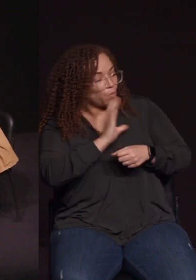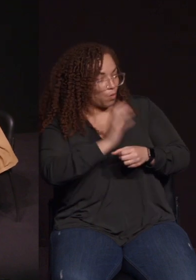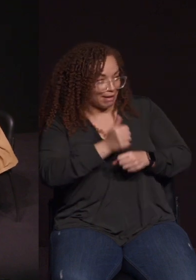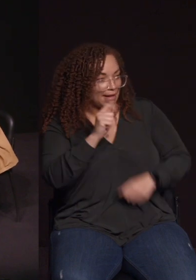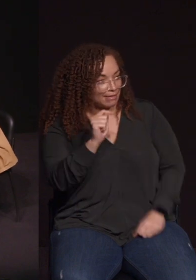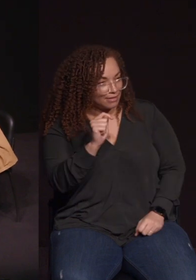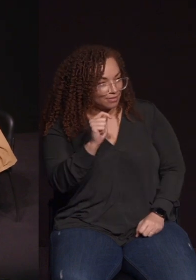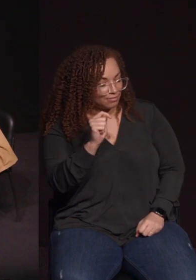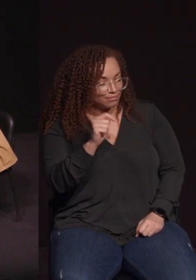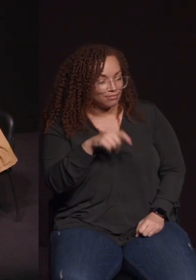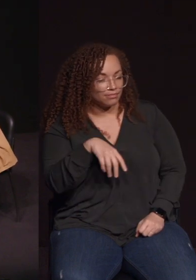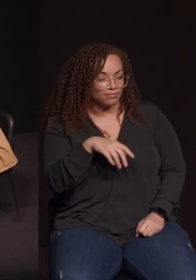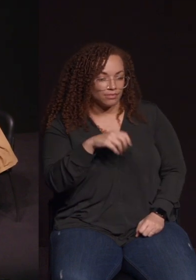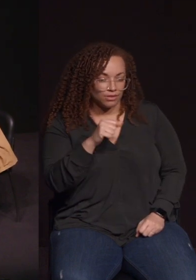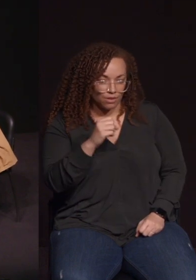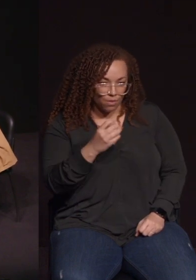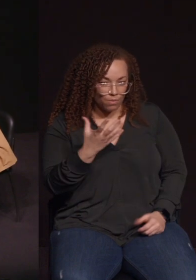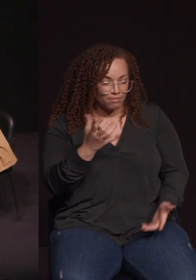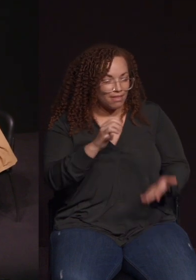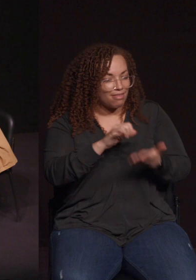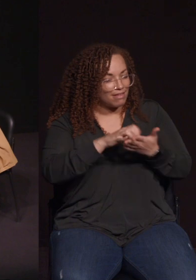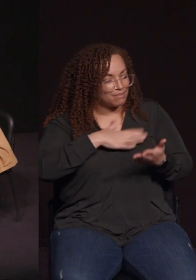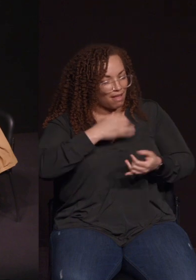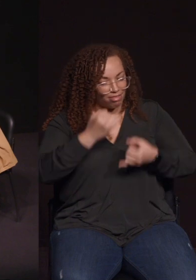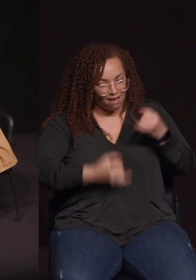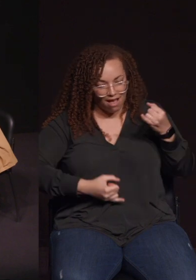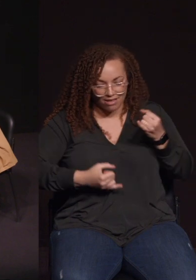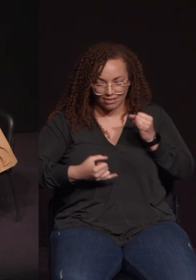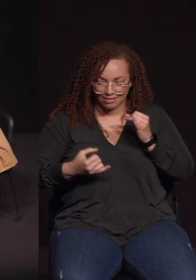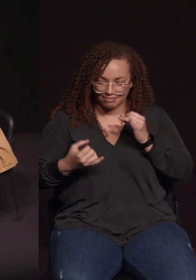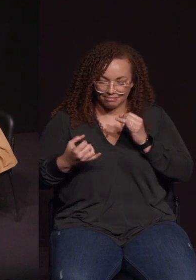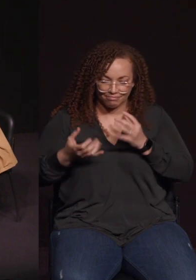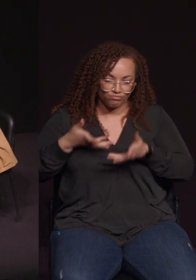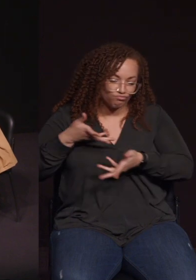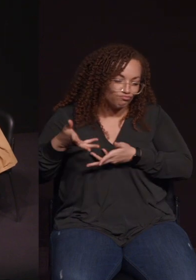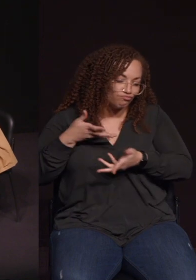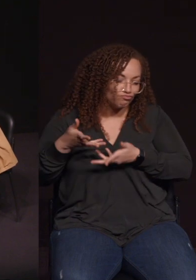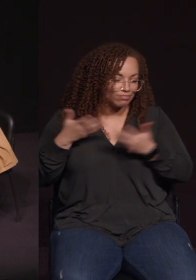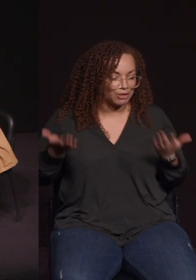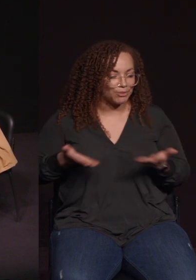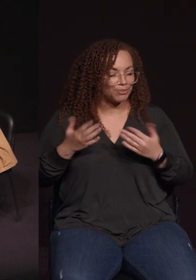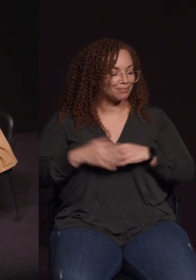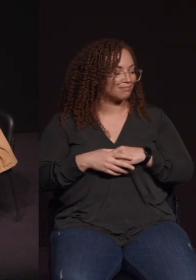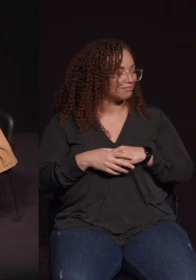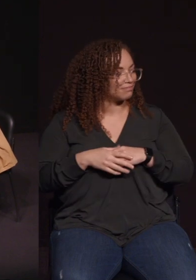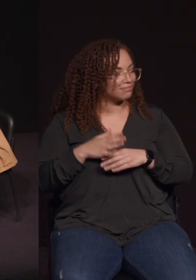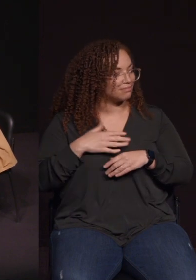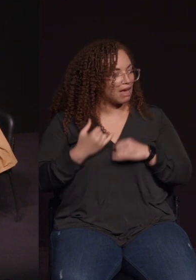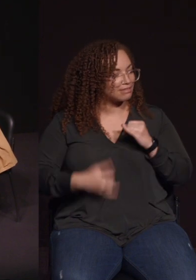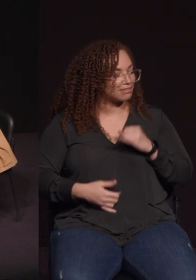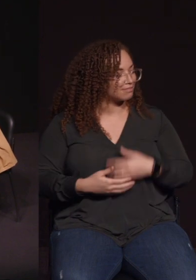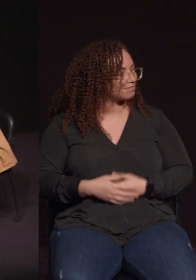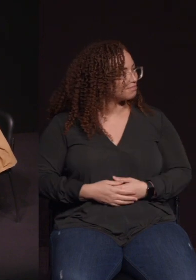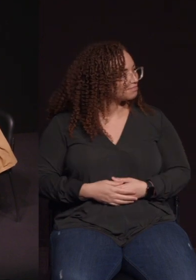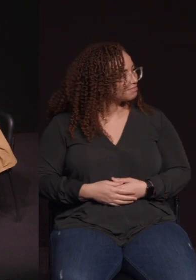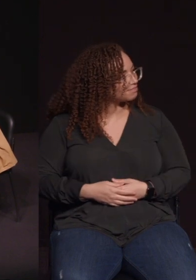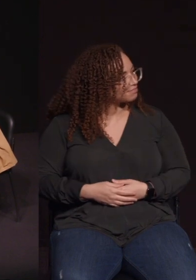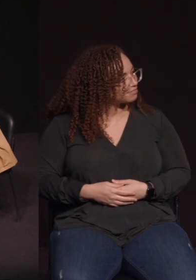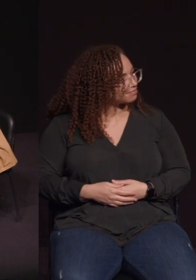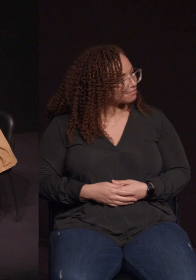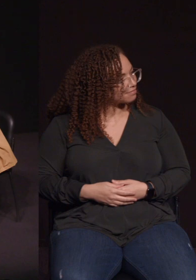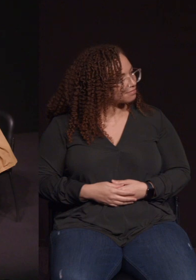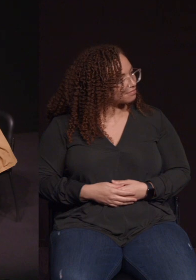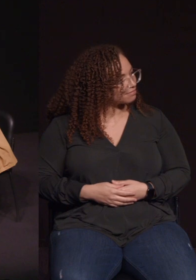So that's my last talk to him right here. I got to use the bathroom.